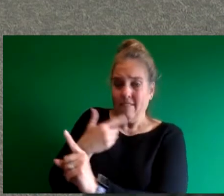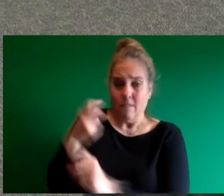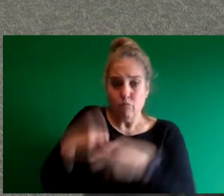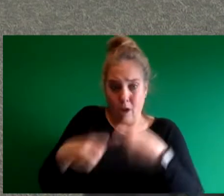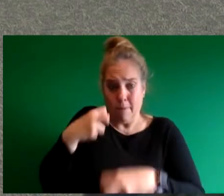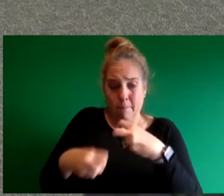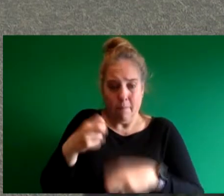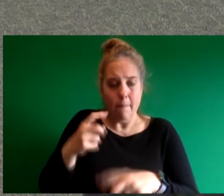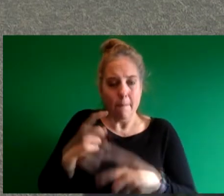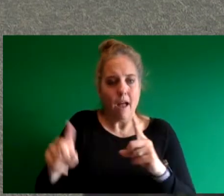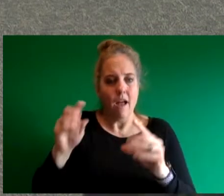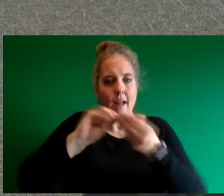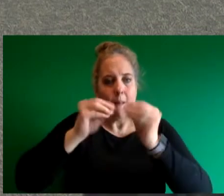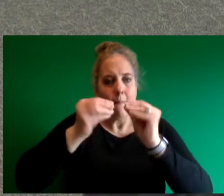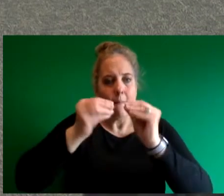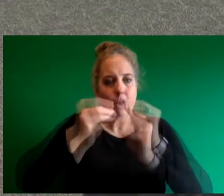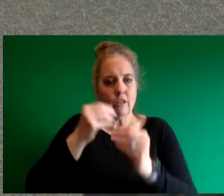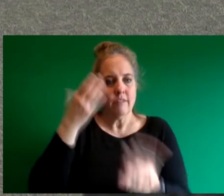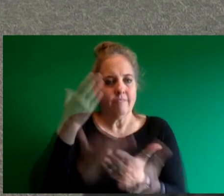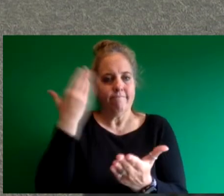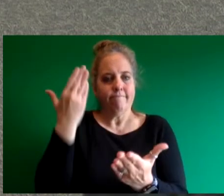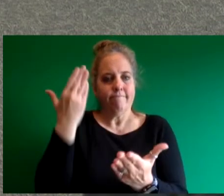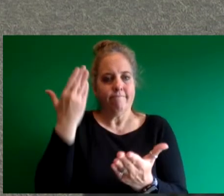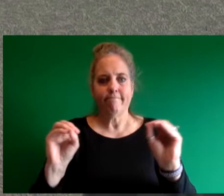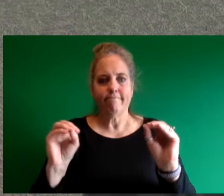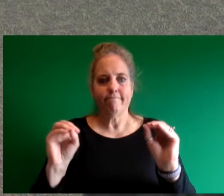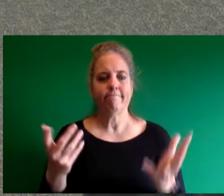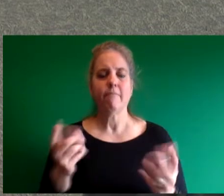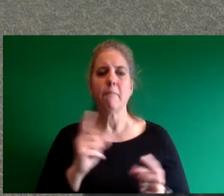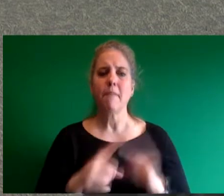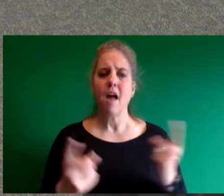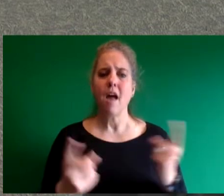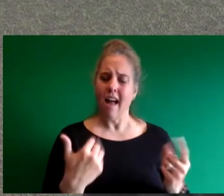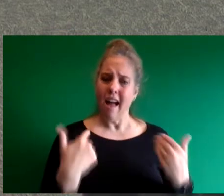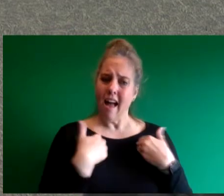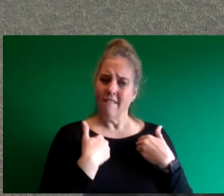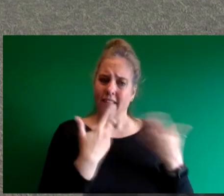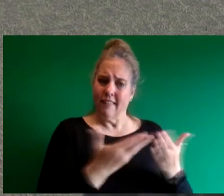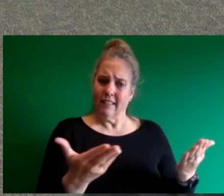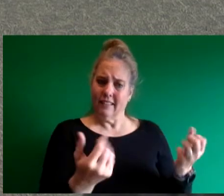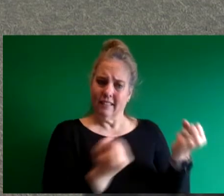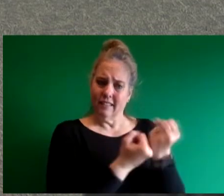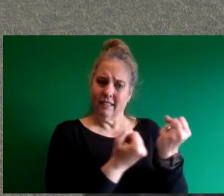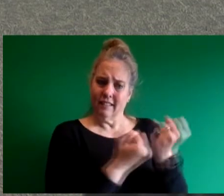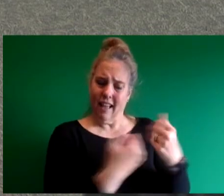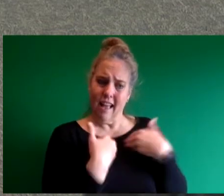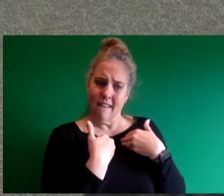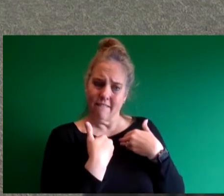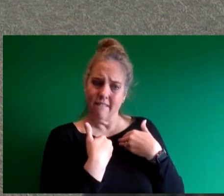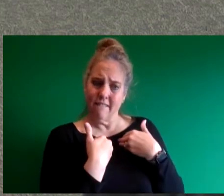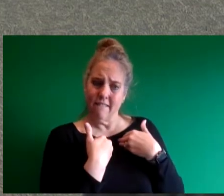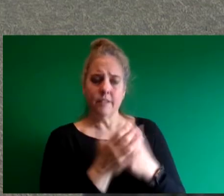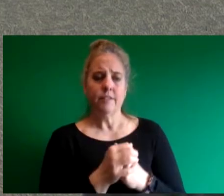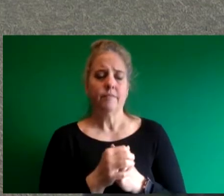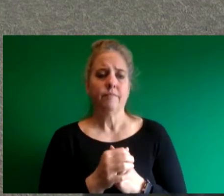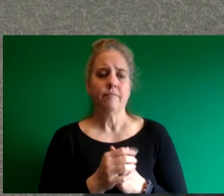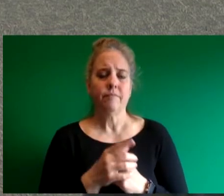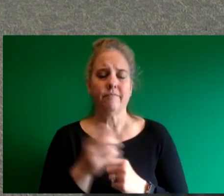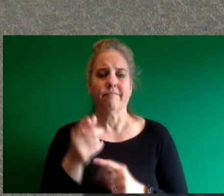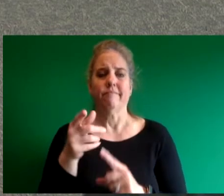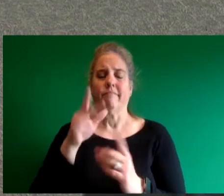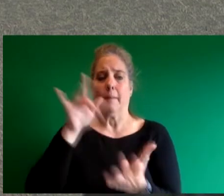that 1 in 4 of our middle school students that have been surveyed participate or used vape pens, right? And I'll tell you why this is important to